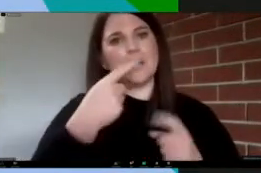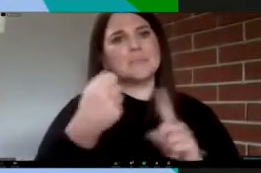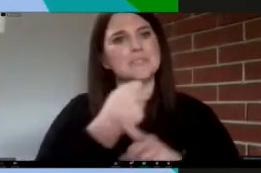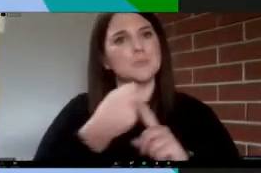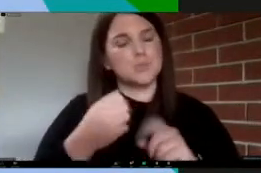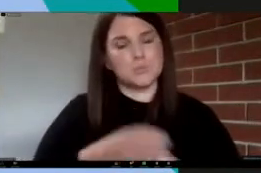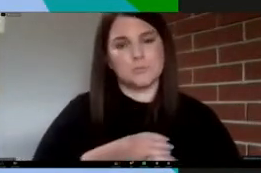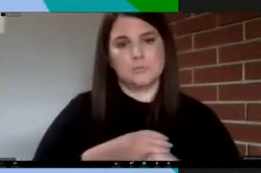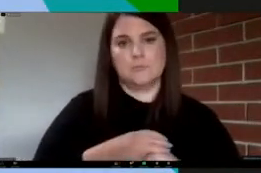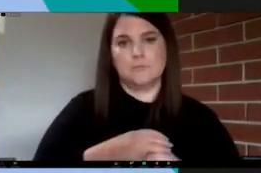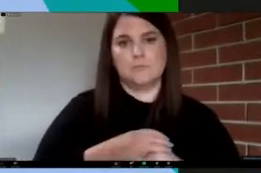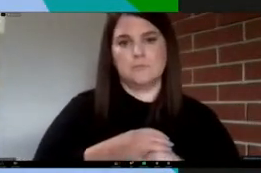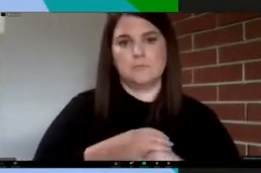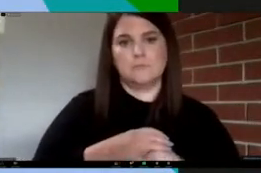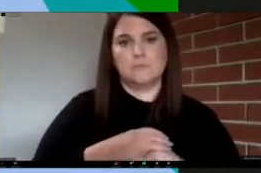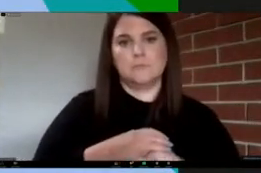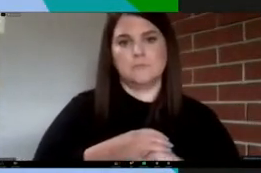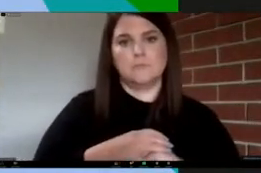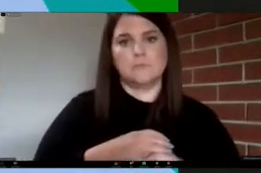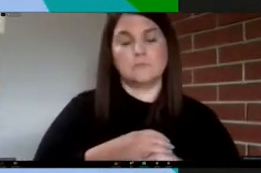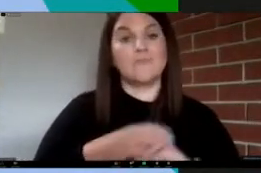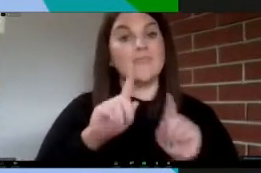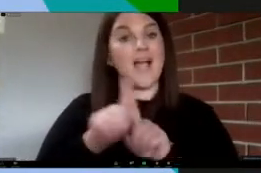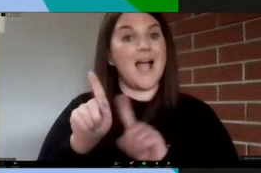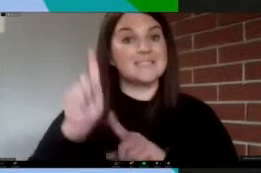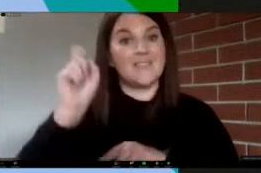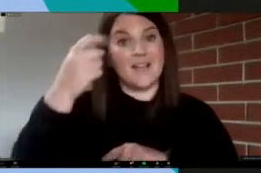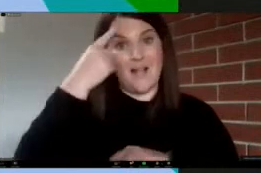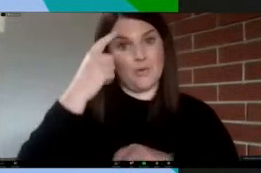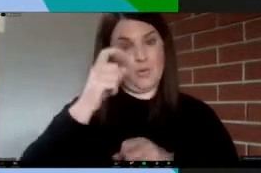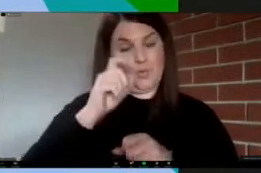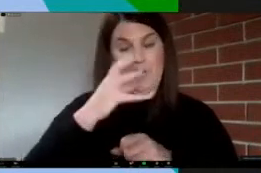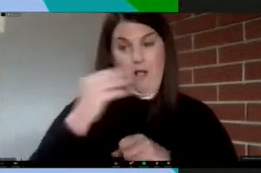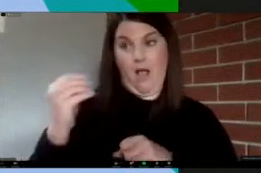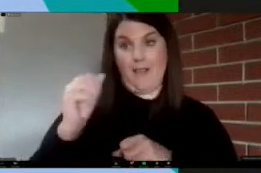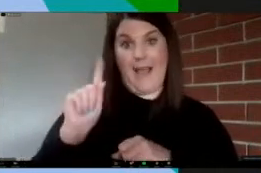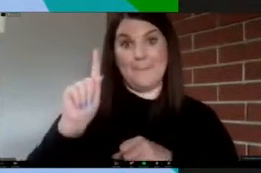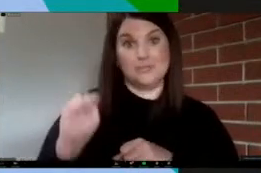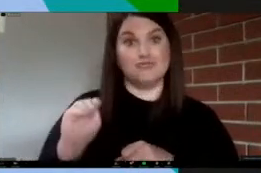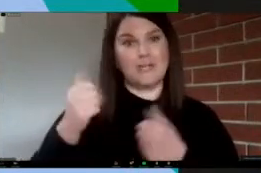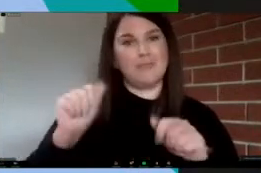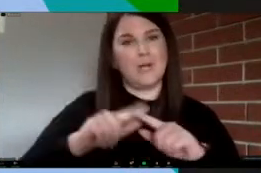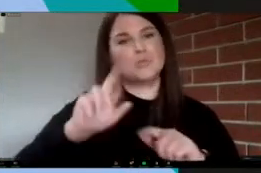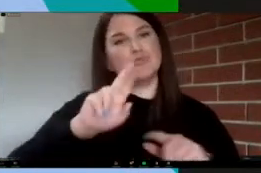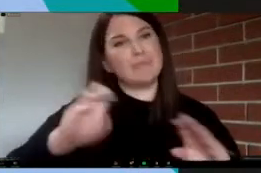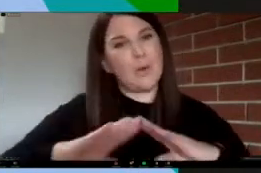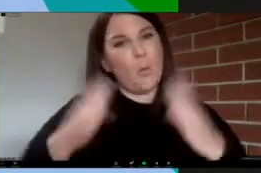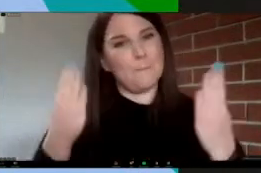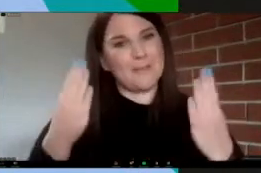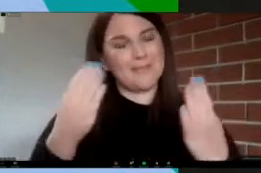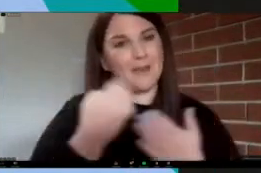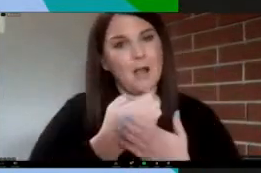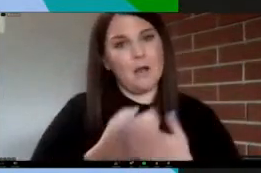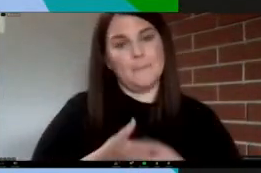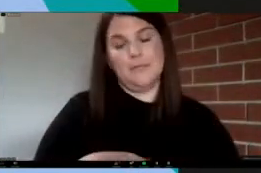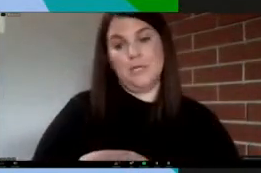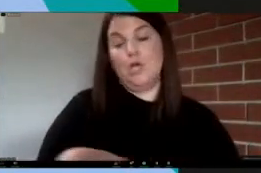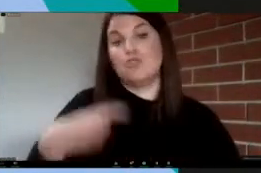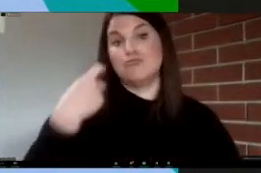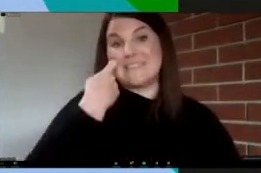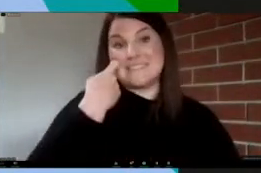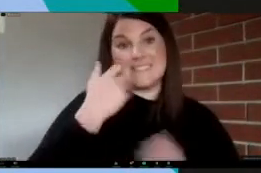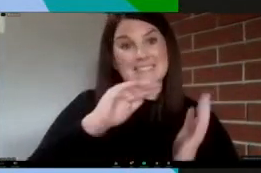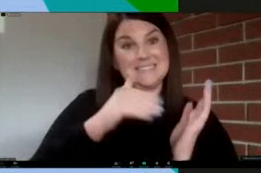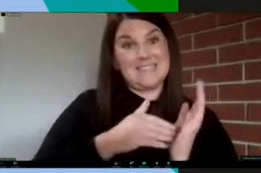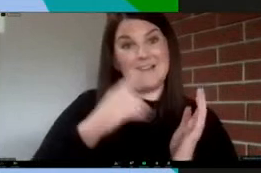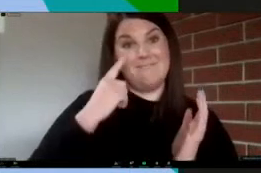services as the government works and the administration work to reopen the economy. Recently, the Centers for